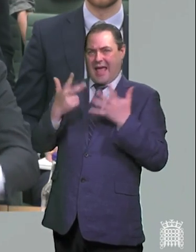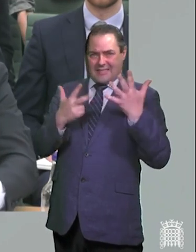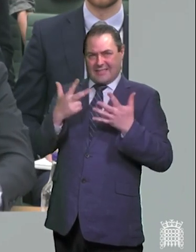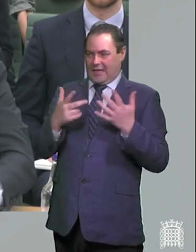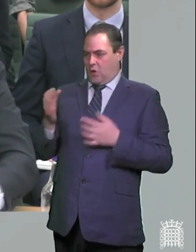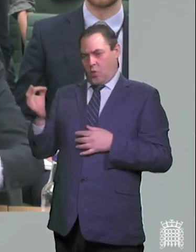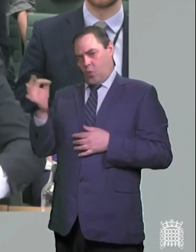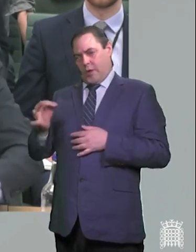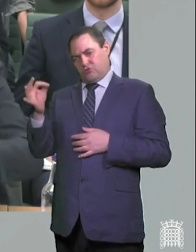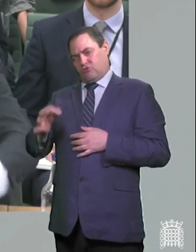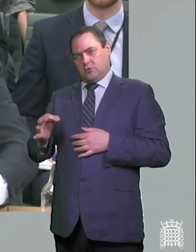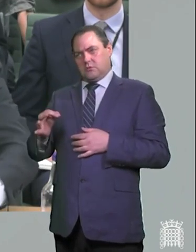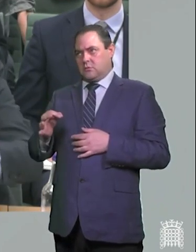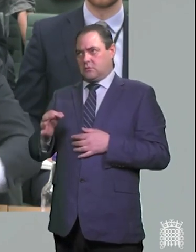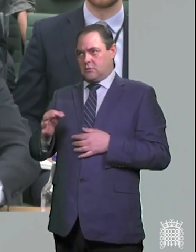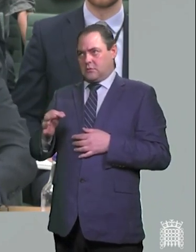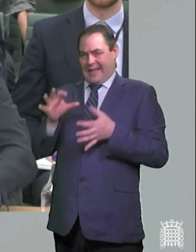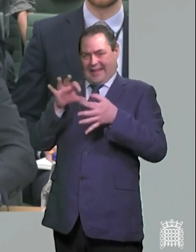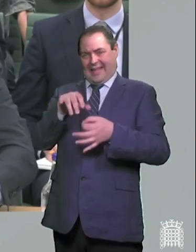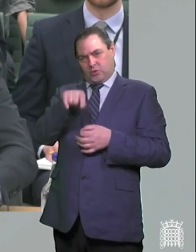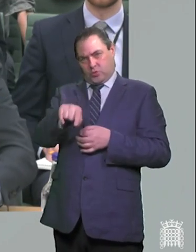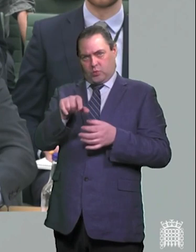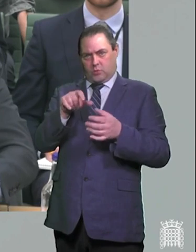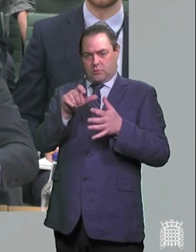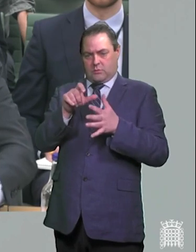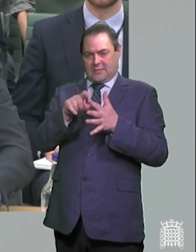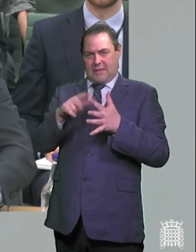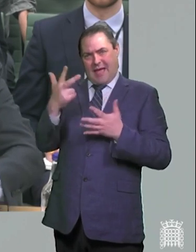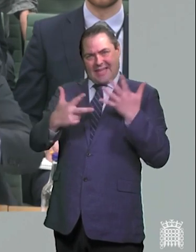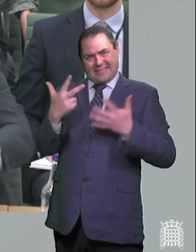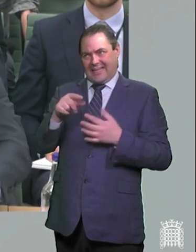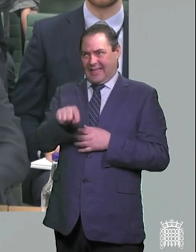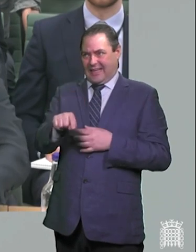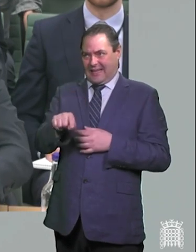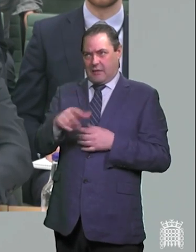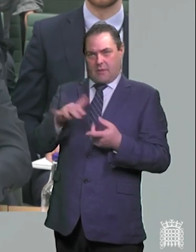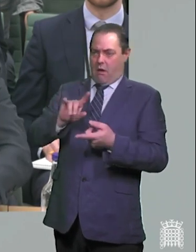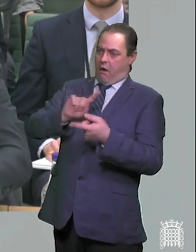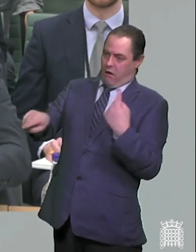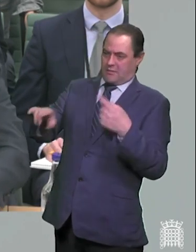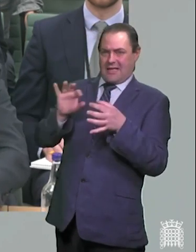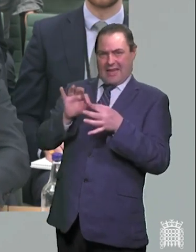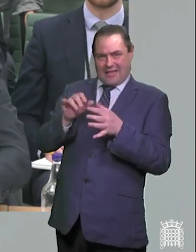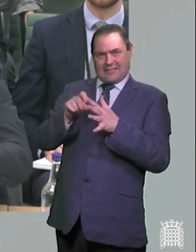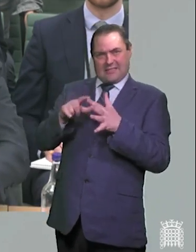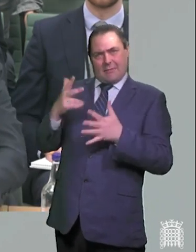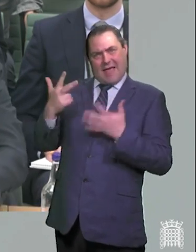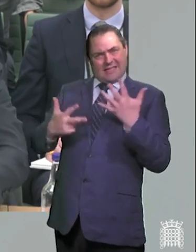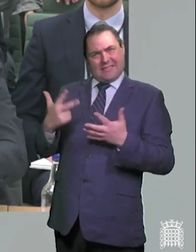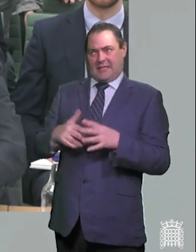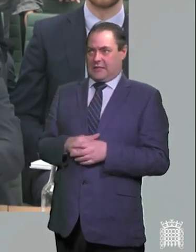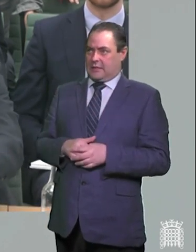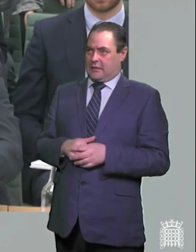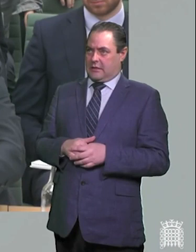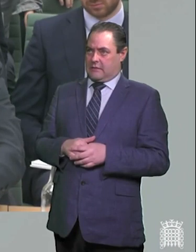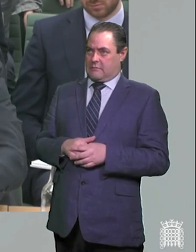Opposition's questions the previous week related to the December the 18th event, I was answering about the December the 18th event,